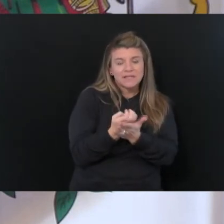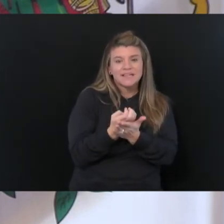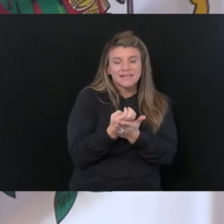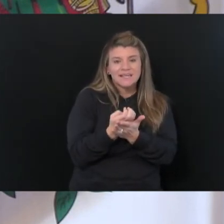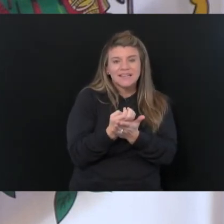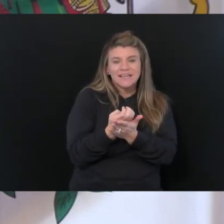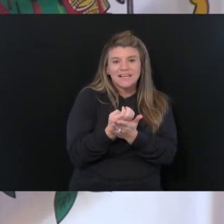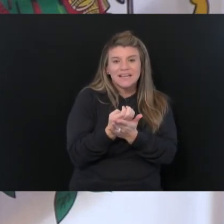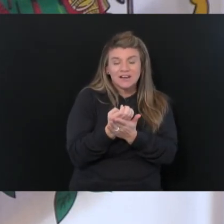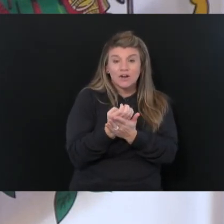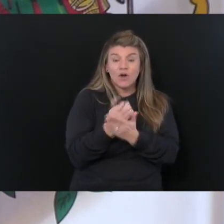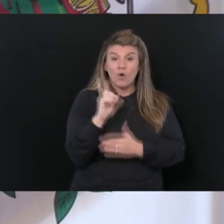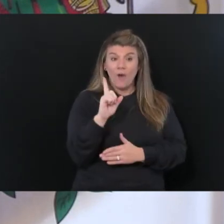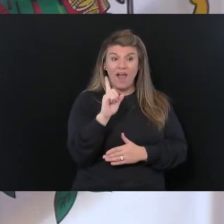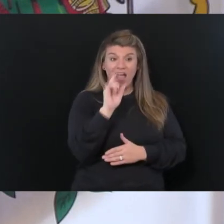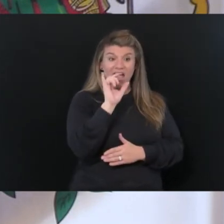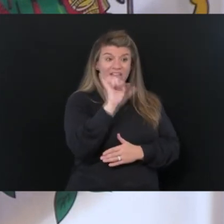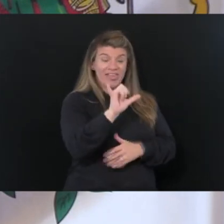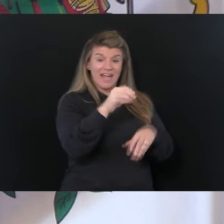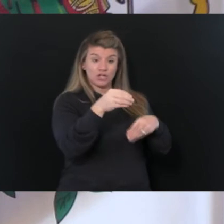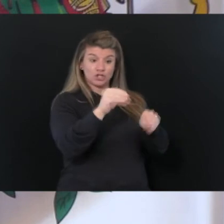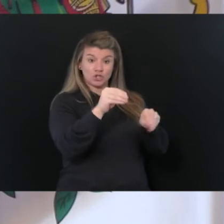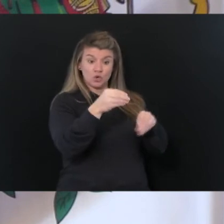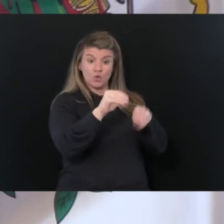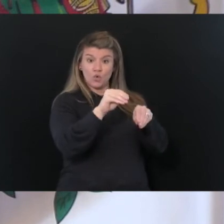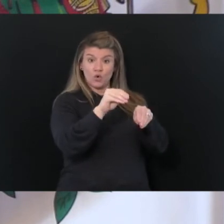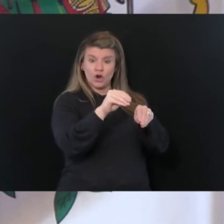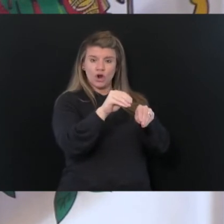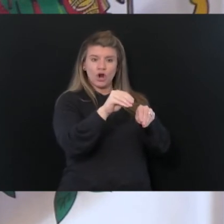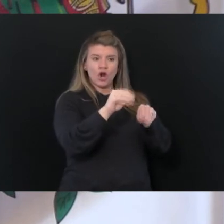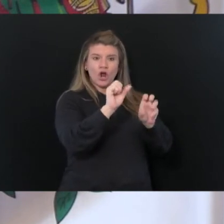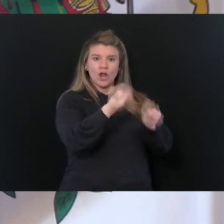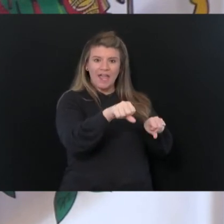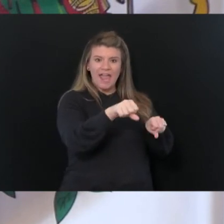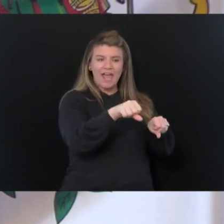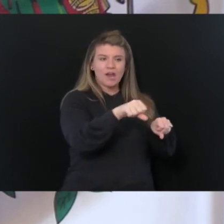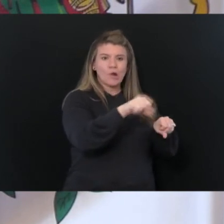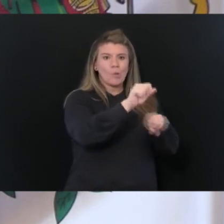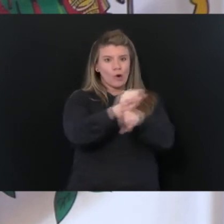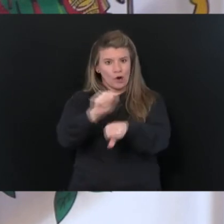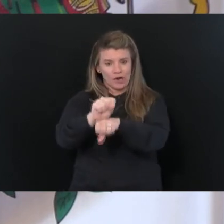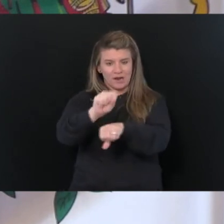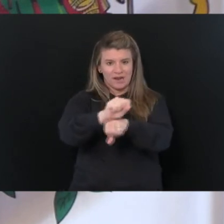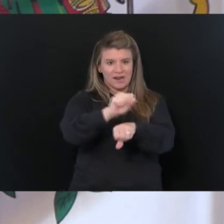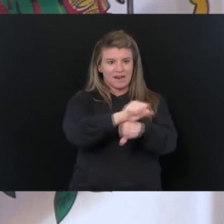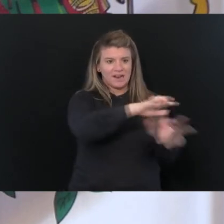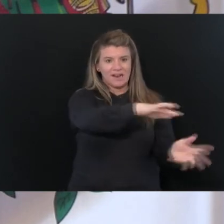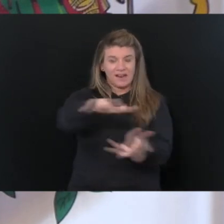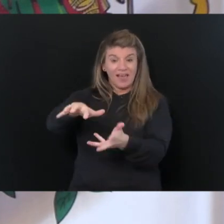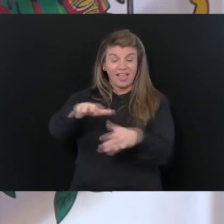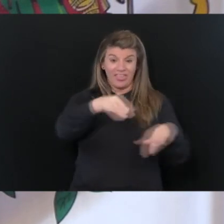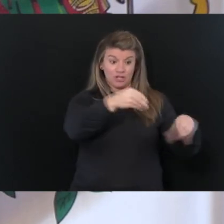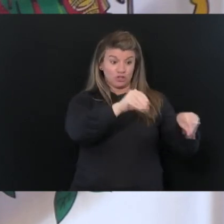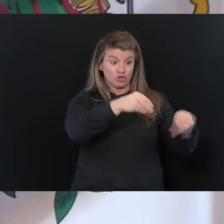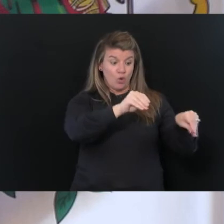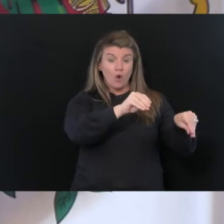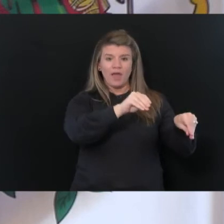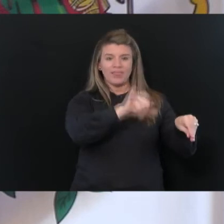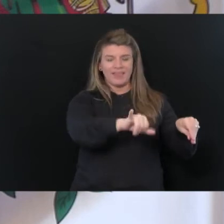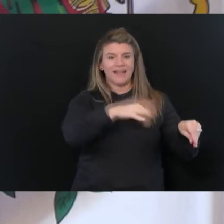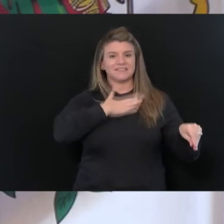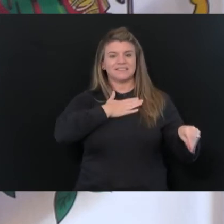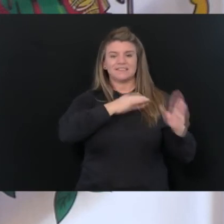the store is able to do all the stuff that we need to do. The store is able to provide additional services.